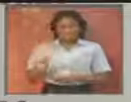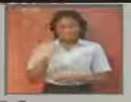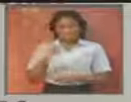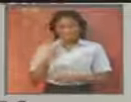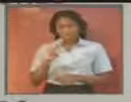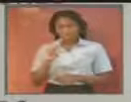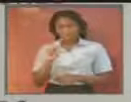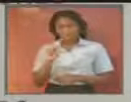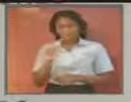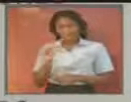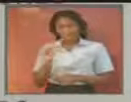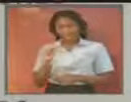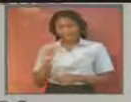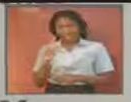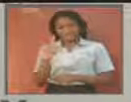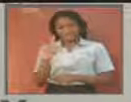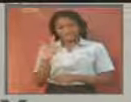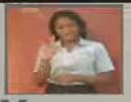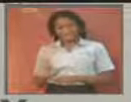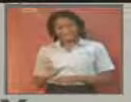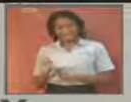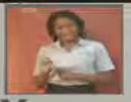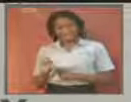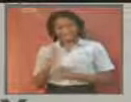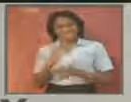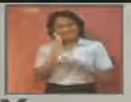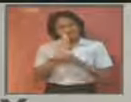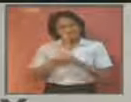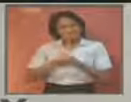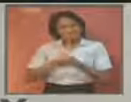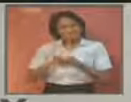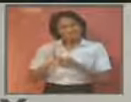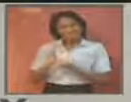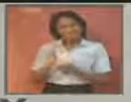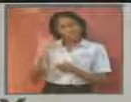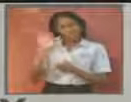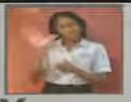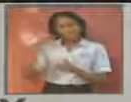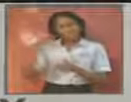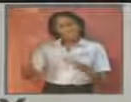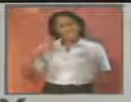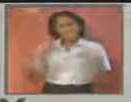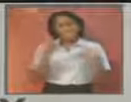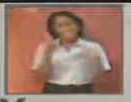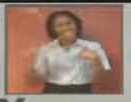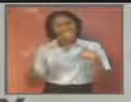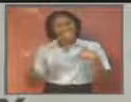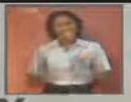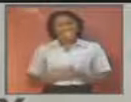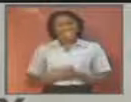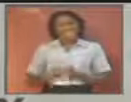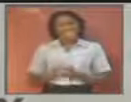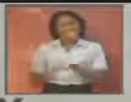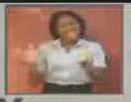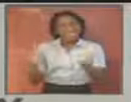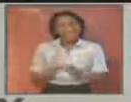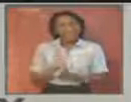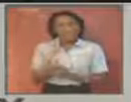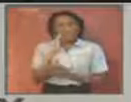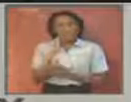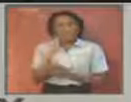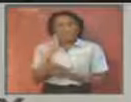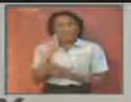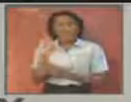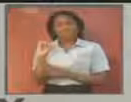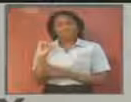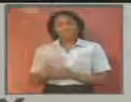settlements of the north coast. We also have Sangre Grande, Valencia, Cumuto, Corial,